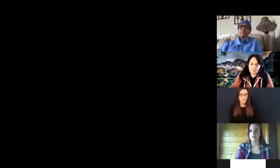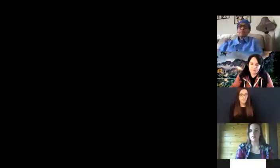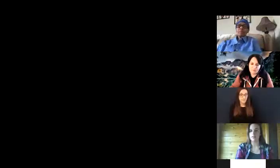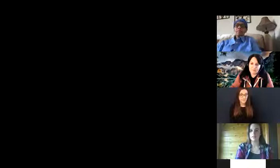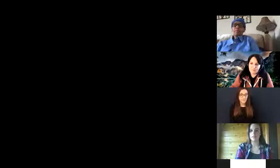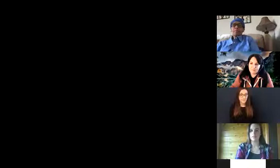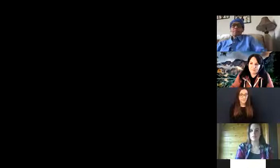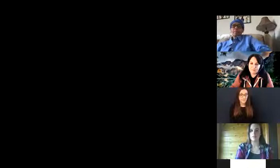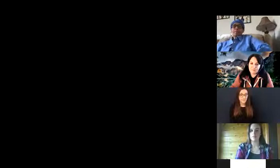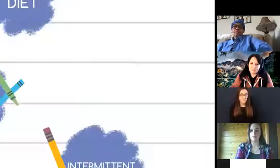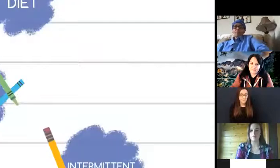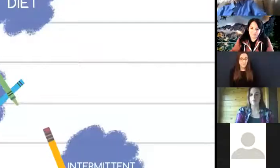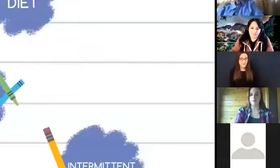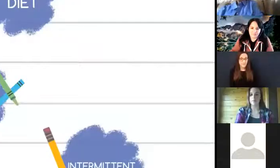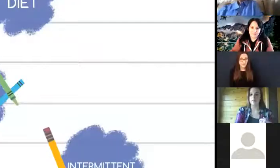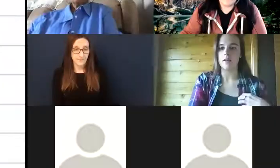So that's all good to go?